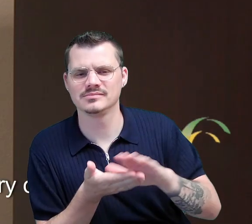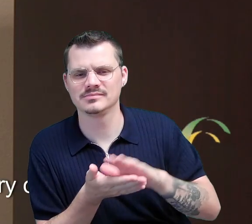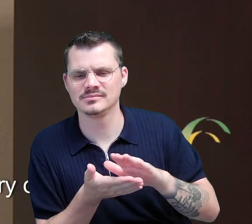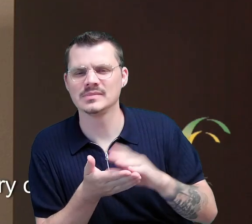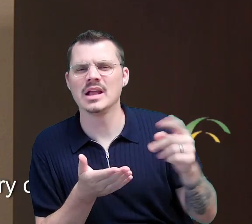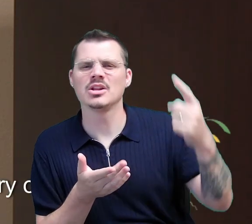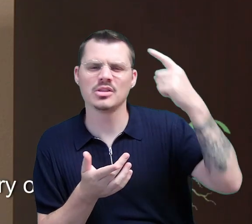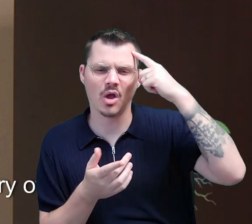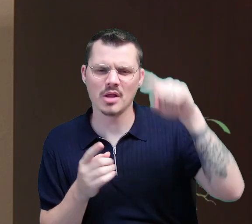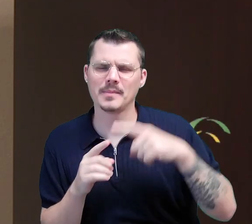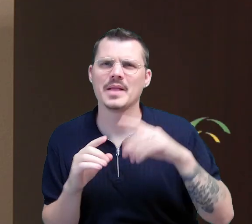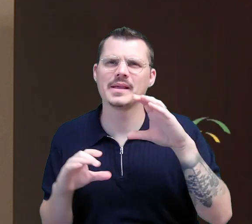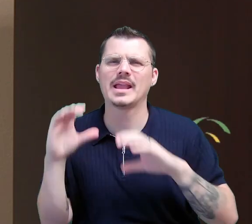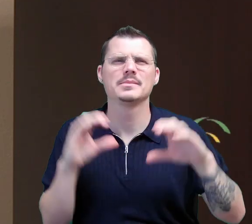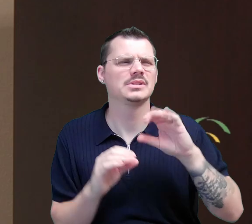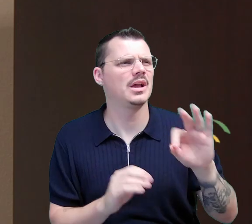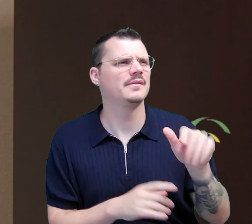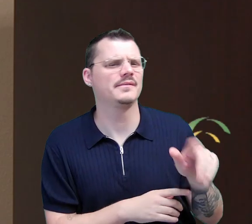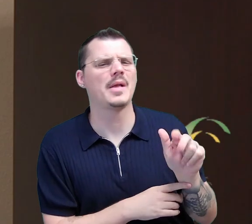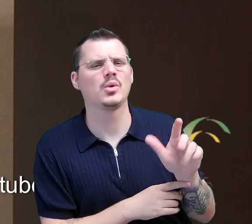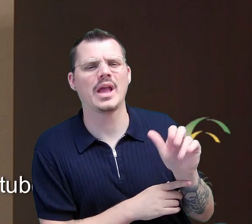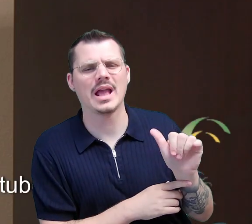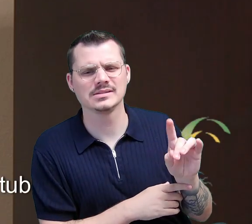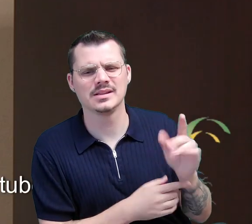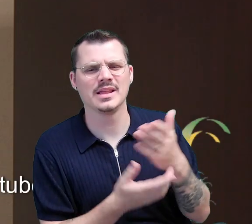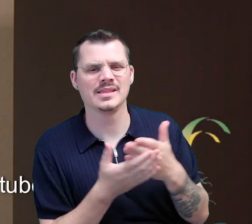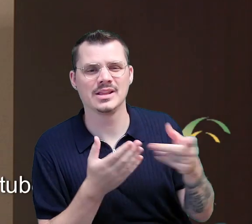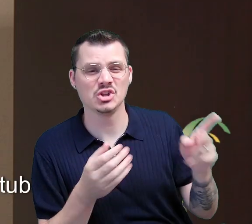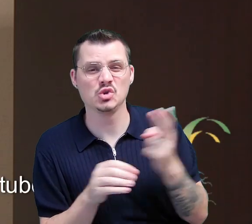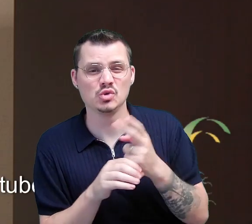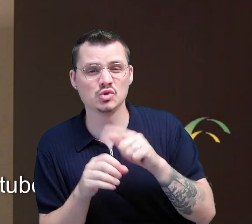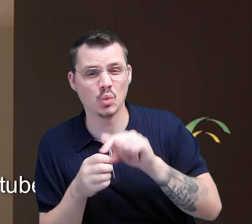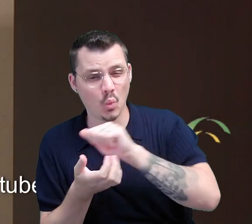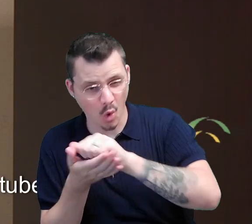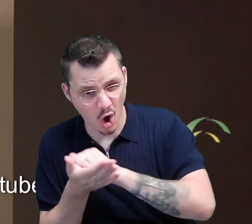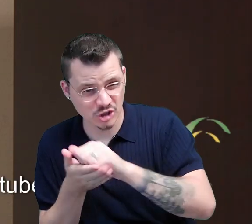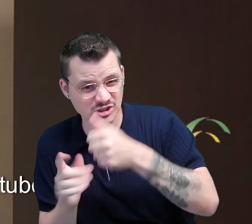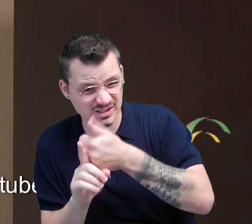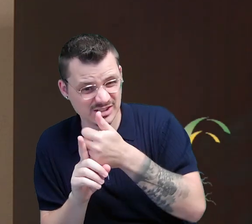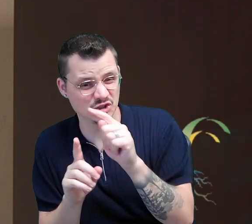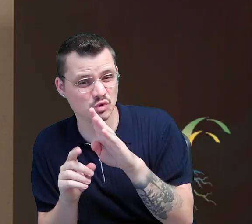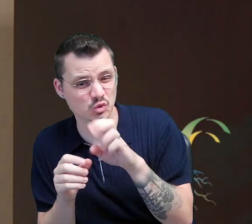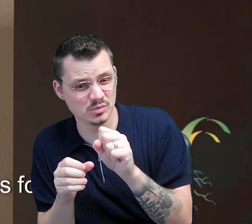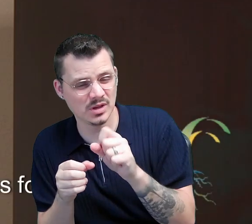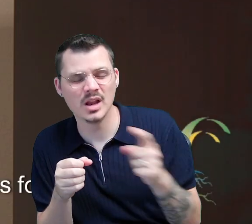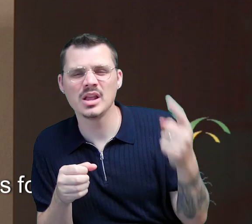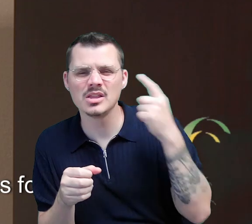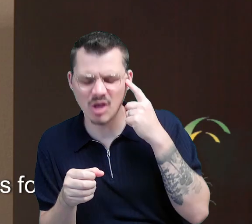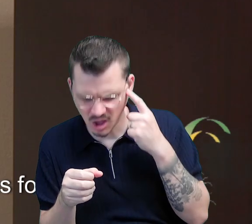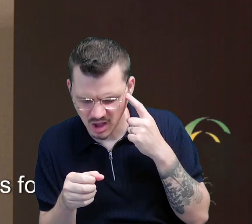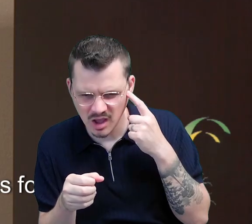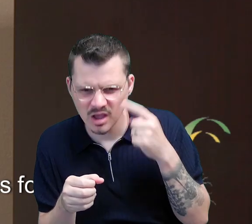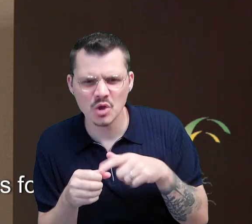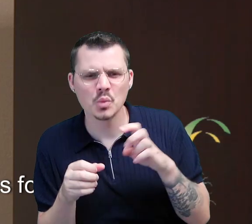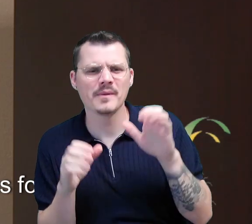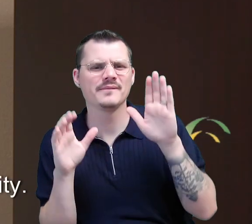And as he thought about the chemistry of valproic acid, you know, the stuff he was using to wash out test tubes, He thought, oh, this